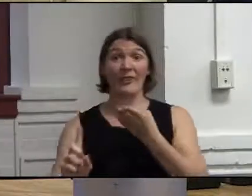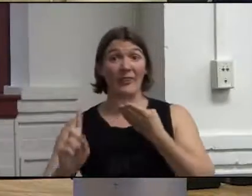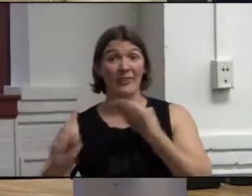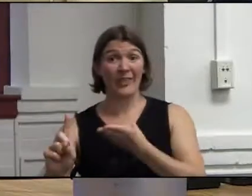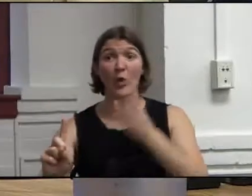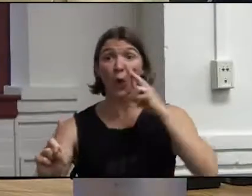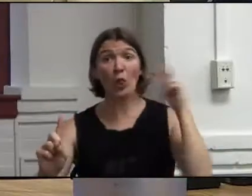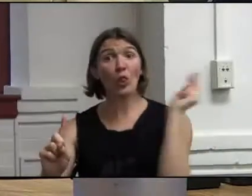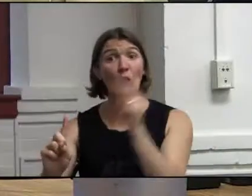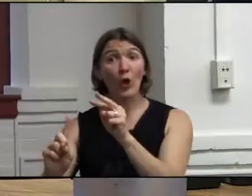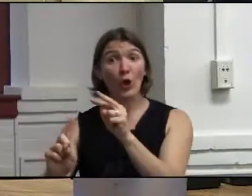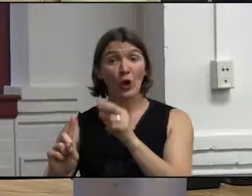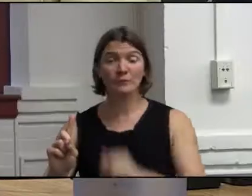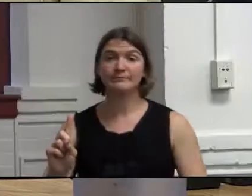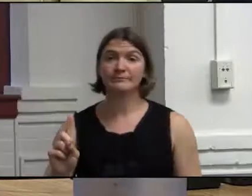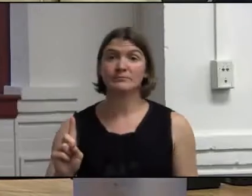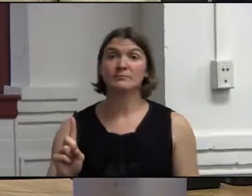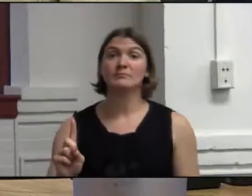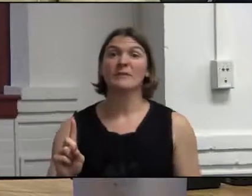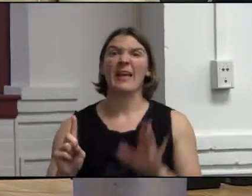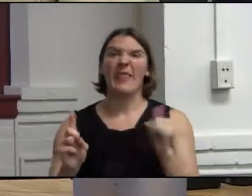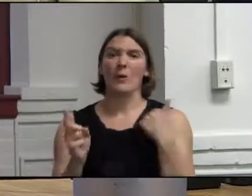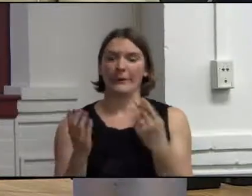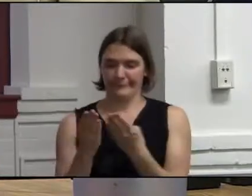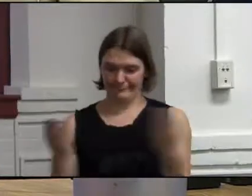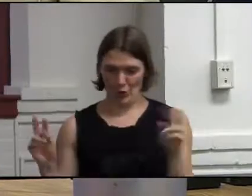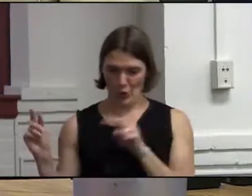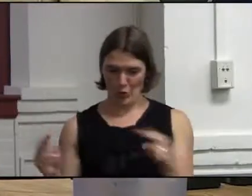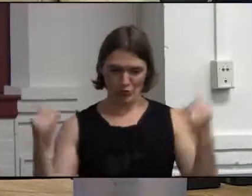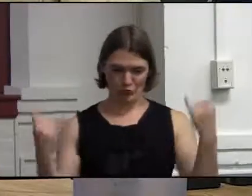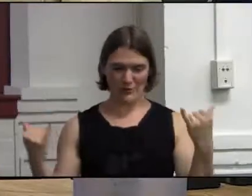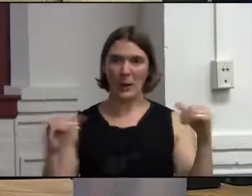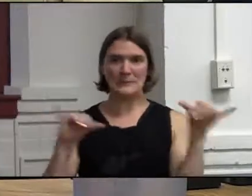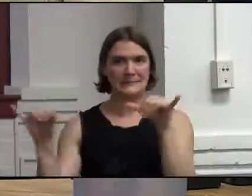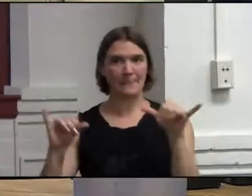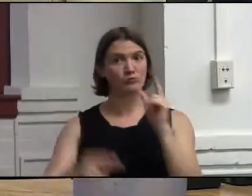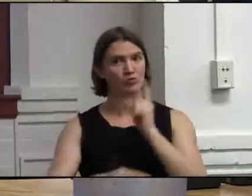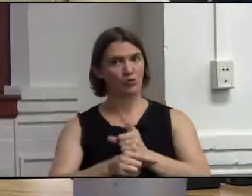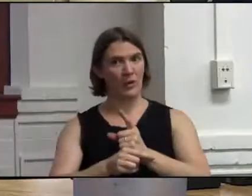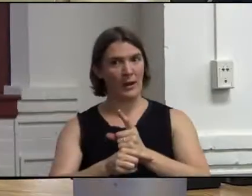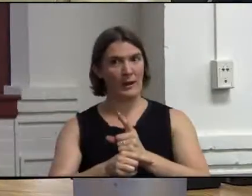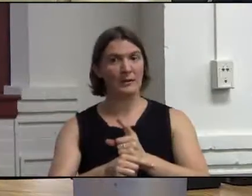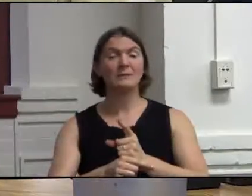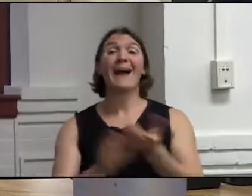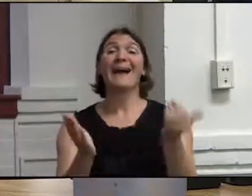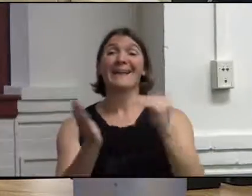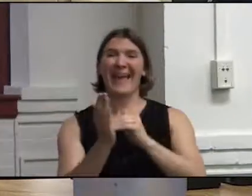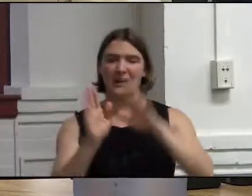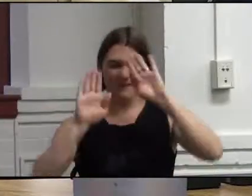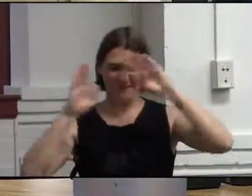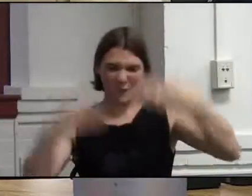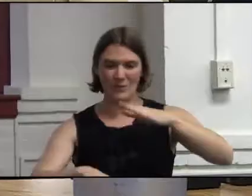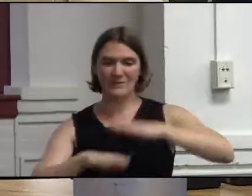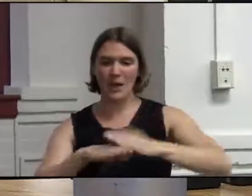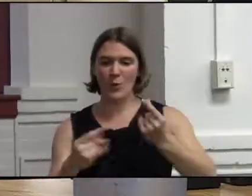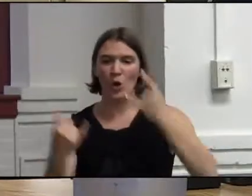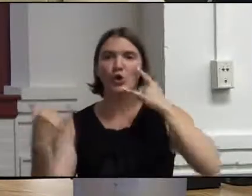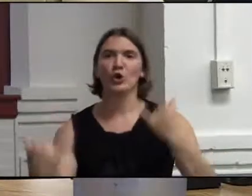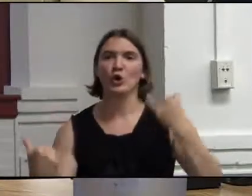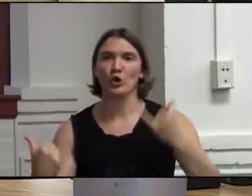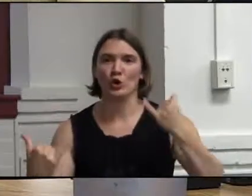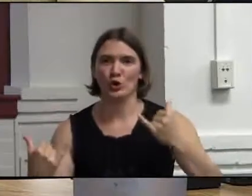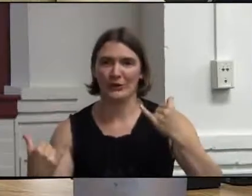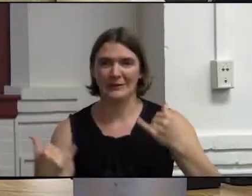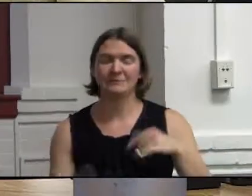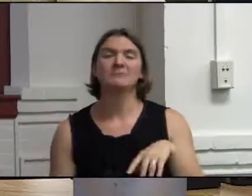now on the website. The correct information is what's in front of the board and what we're going to speak to here in a moment. And so I'd urge people to focus on that. And it's